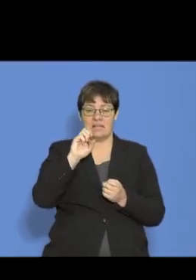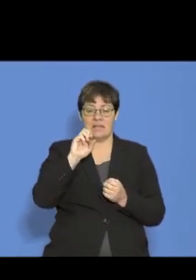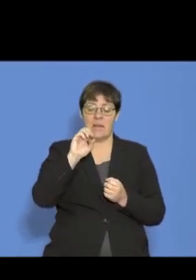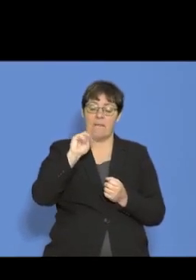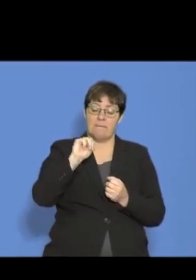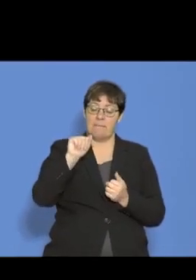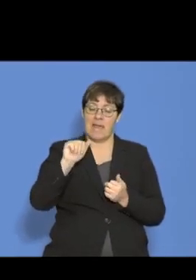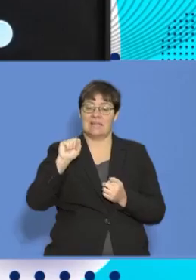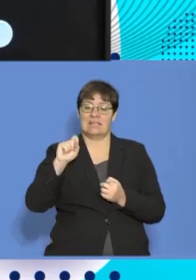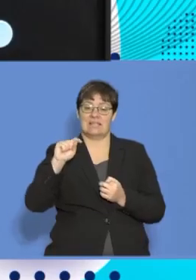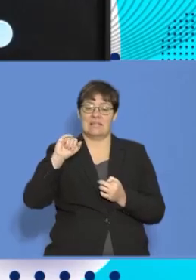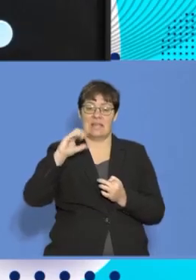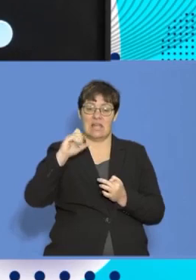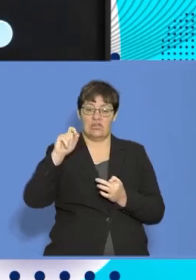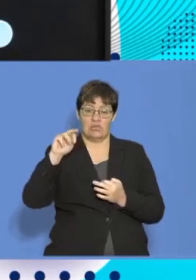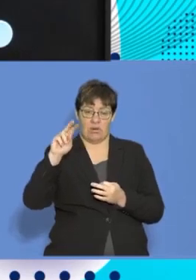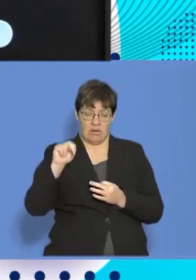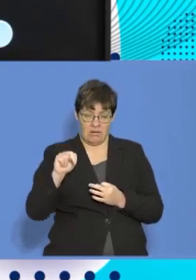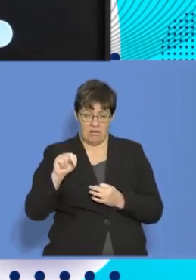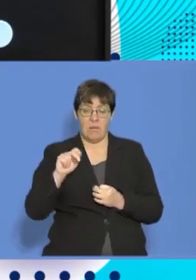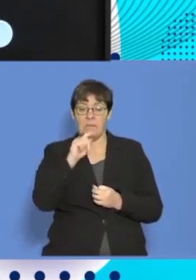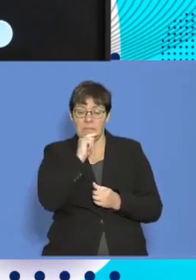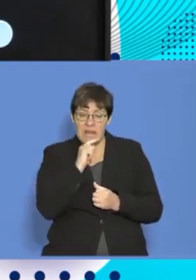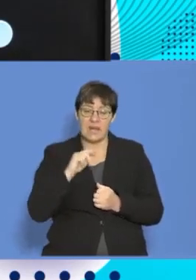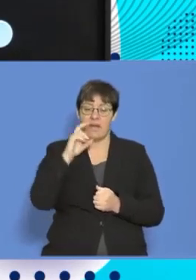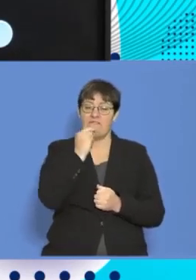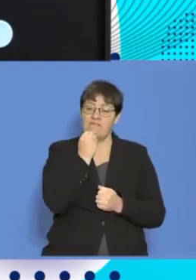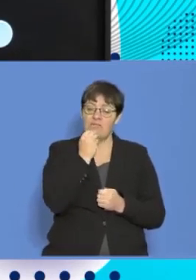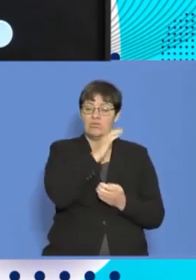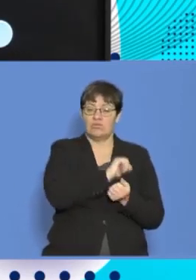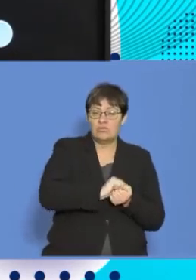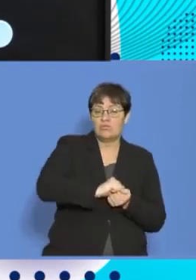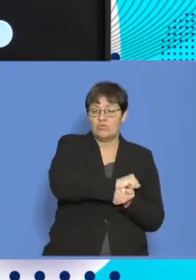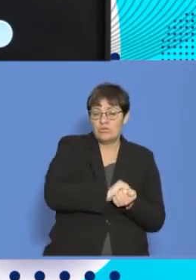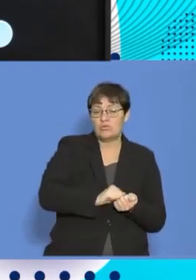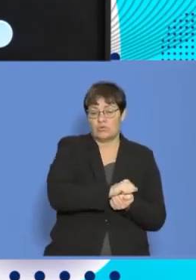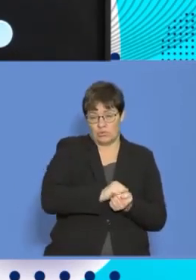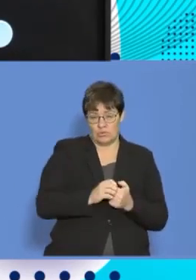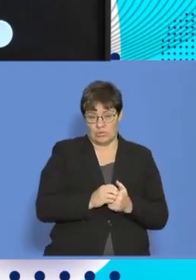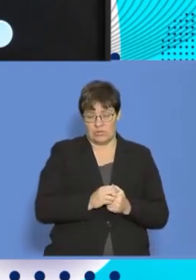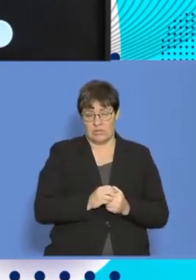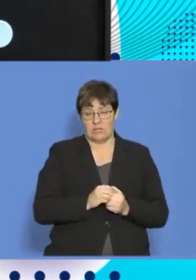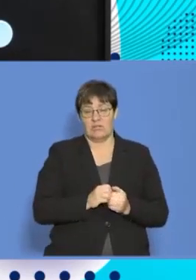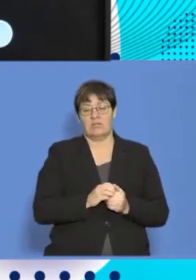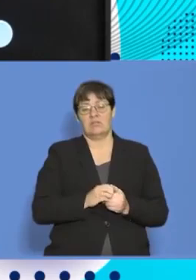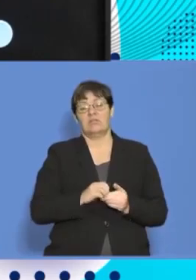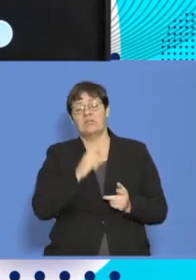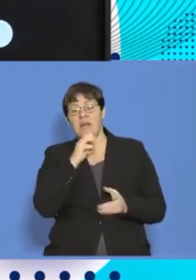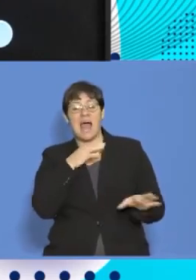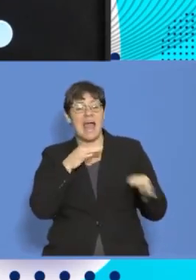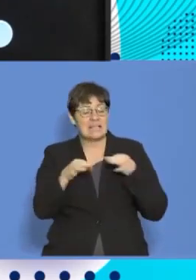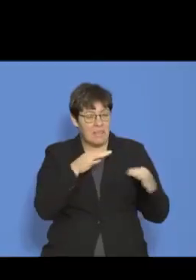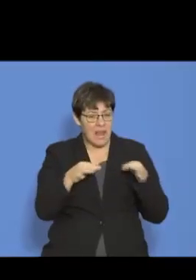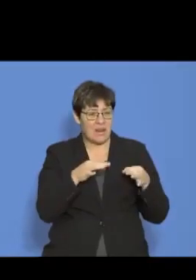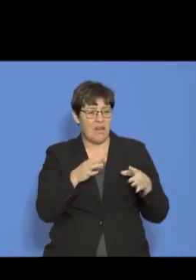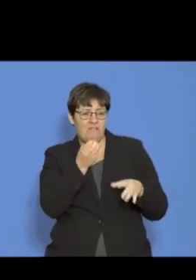mentioned this word before. Mastication is essentially the chewing of food. It's a complex word that describes the process of